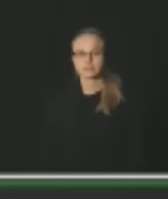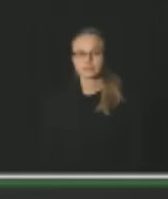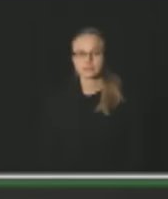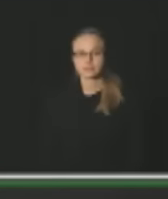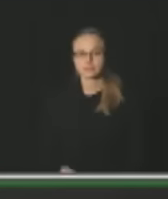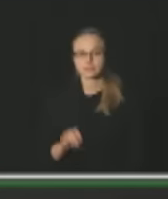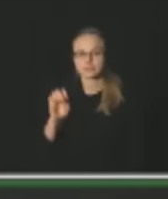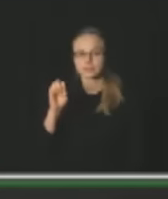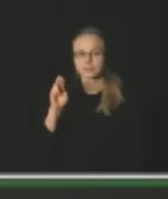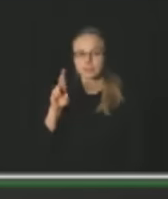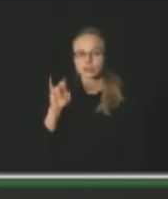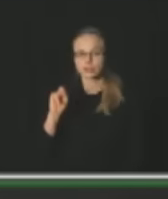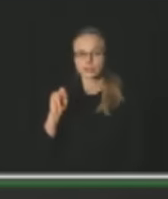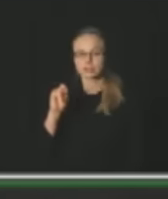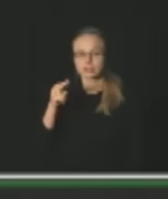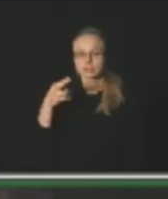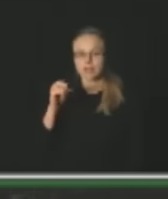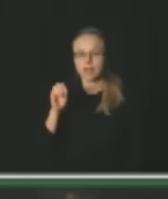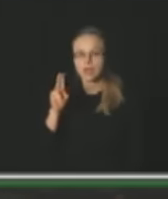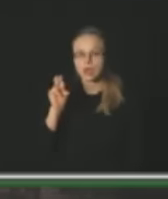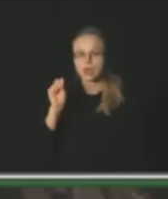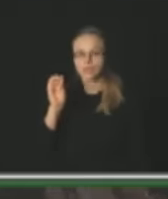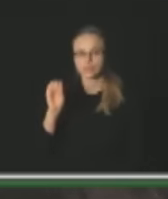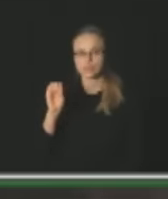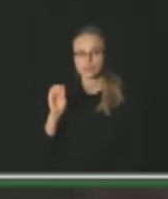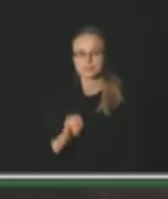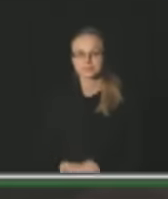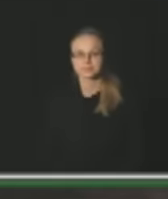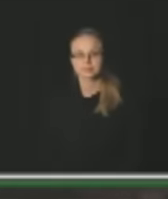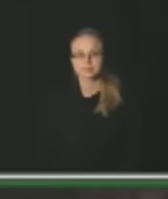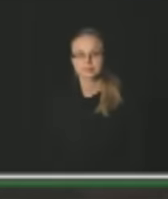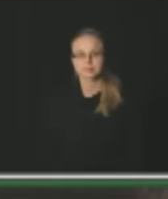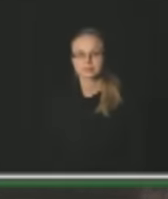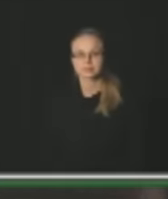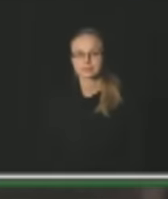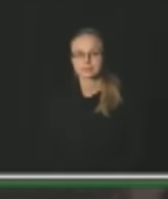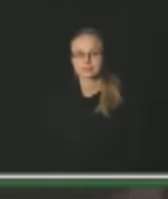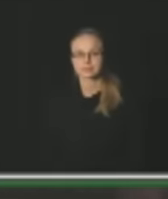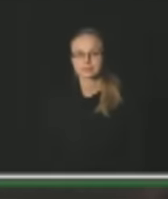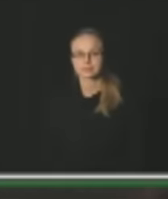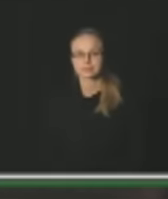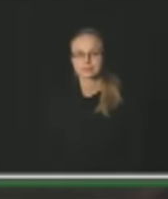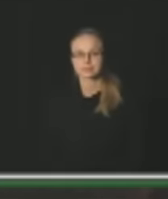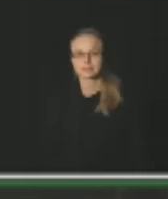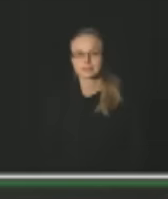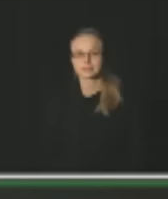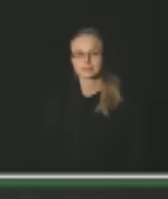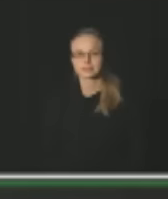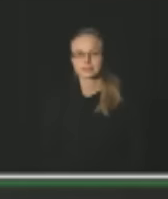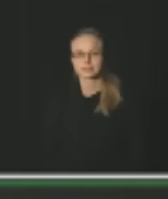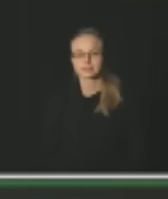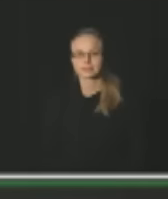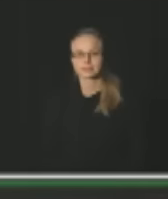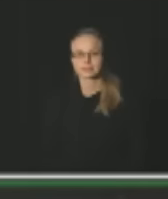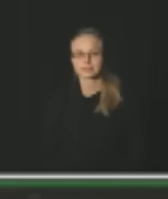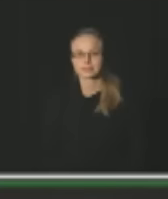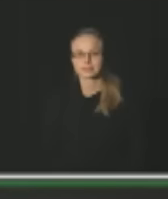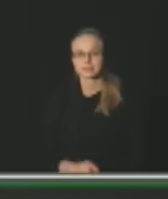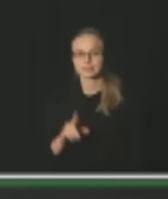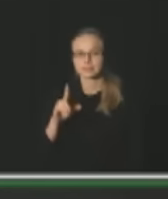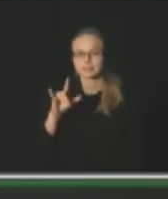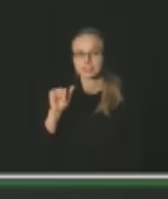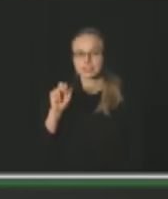Sutcliffe. Aaron House. Glenn,